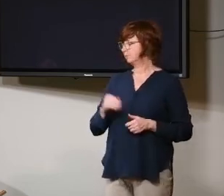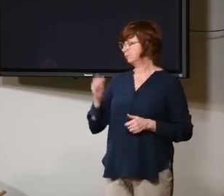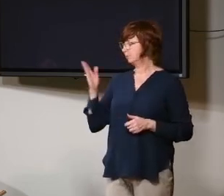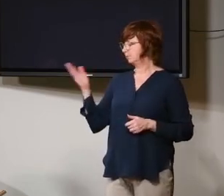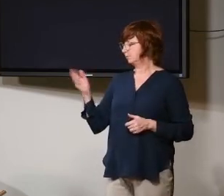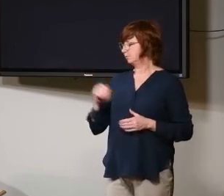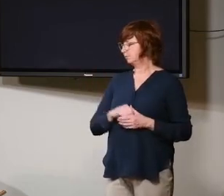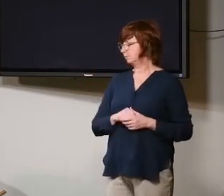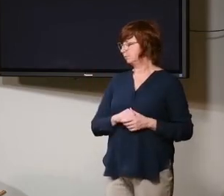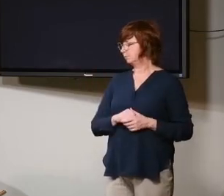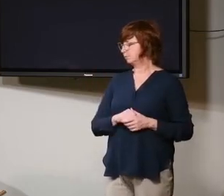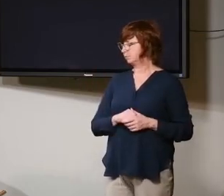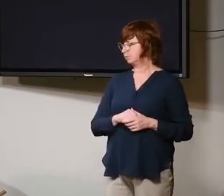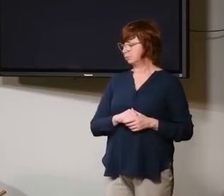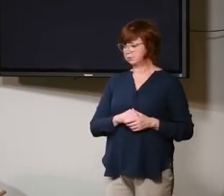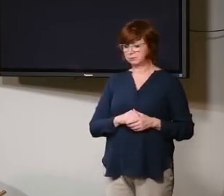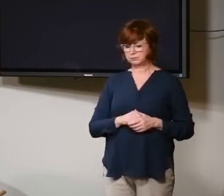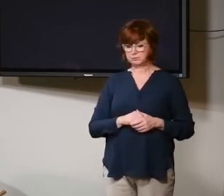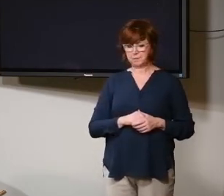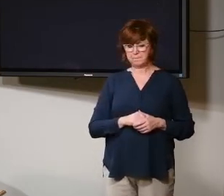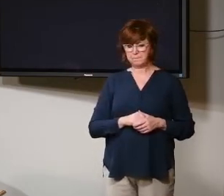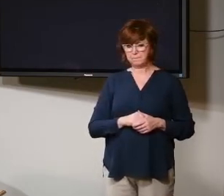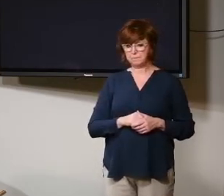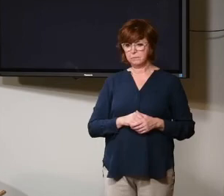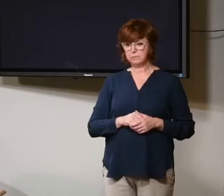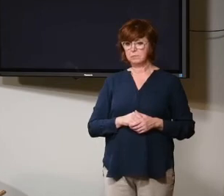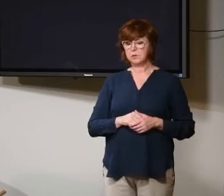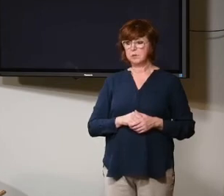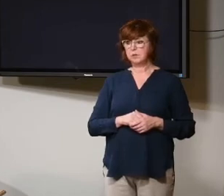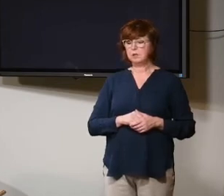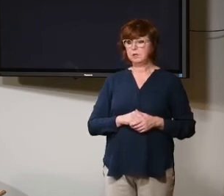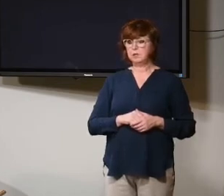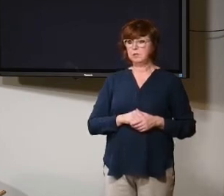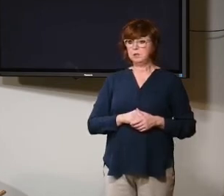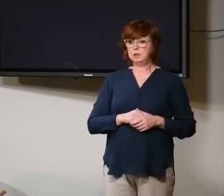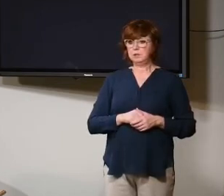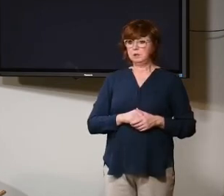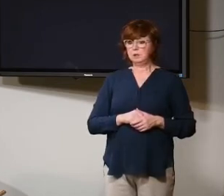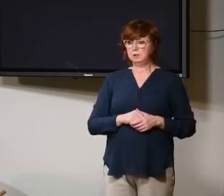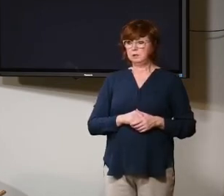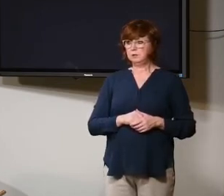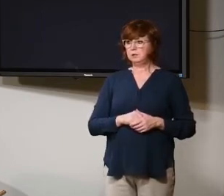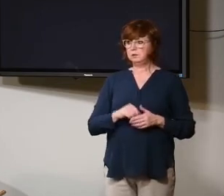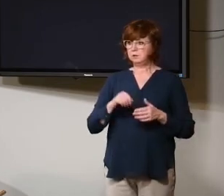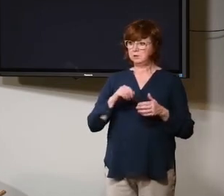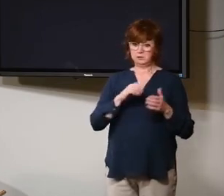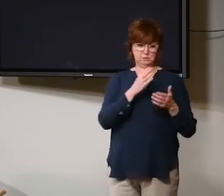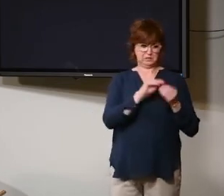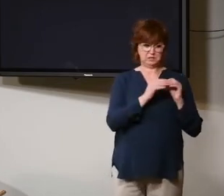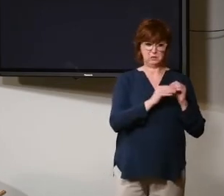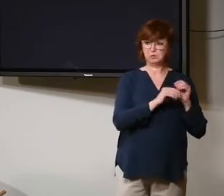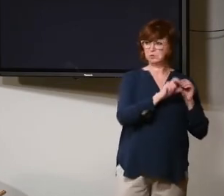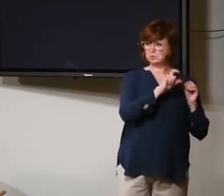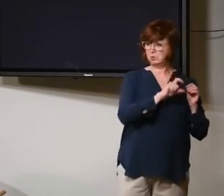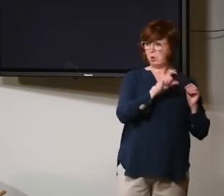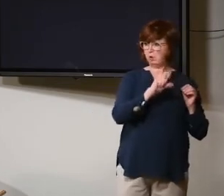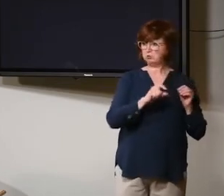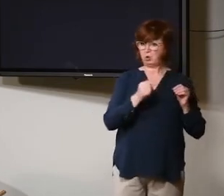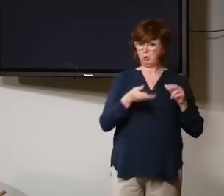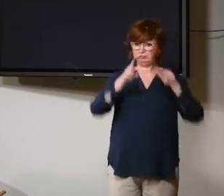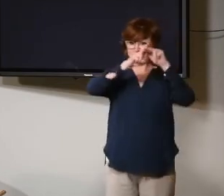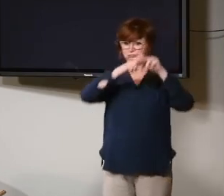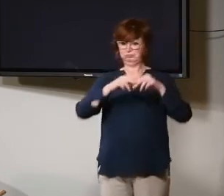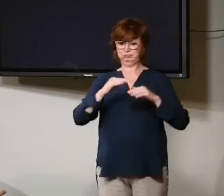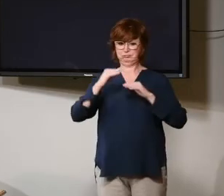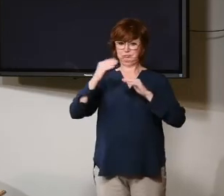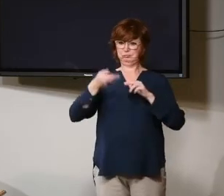numbers, the increases that we're experiencing, they do fluctuate a little, and this is something we were talking about a few days ago with